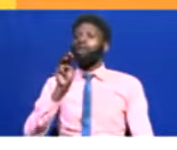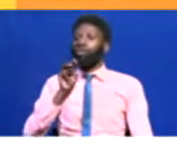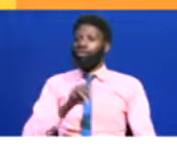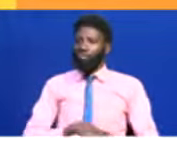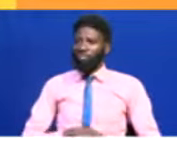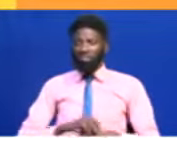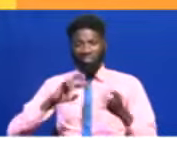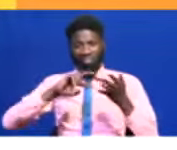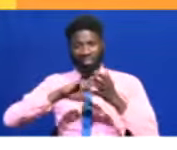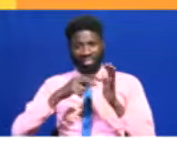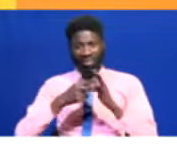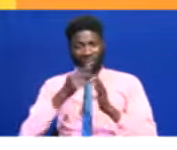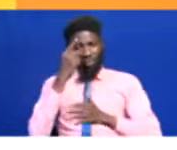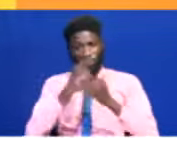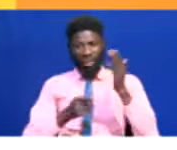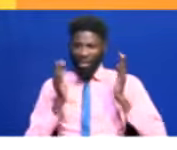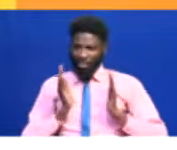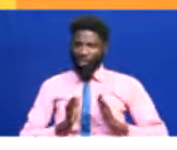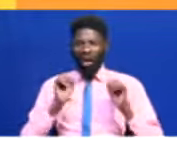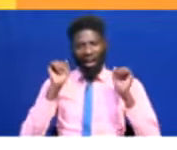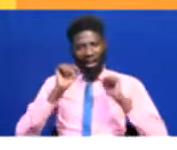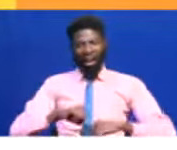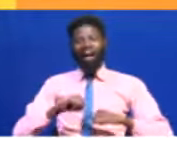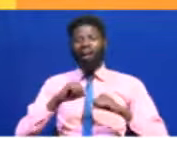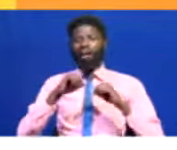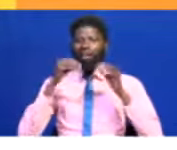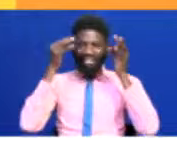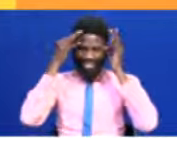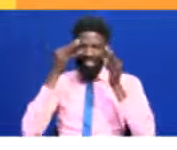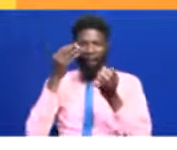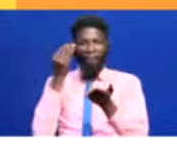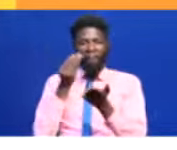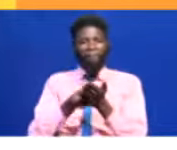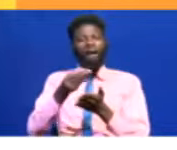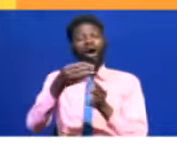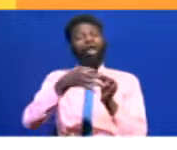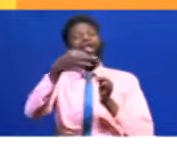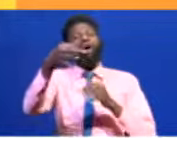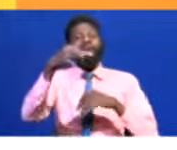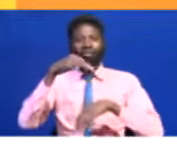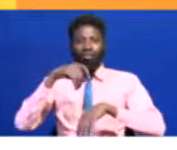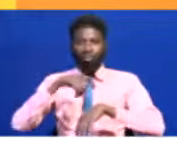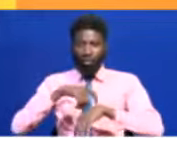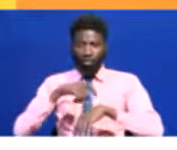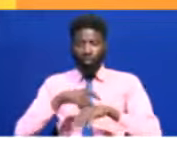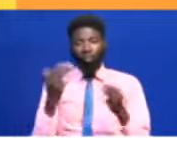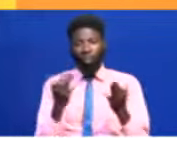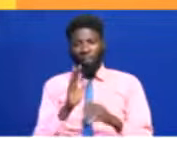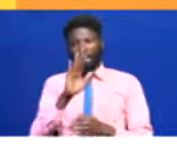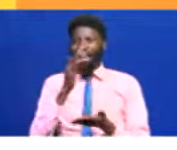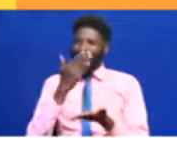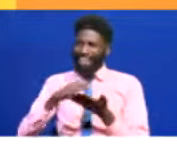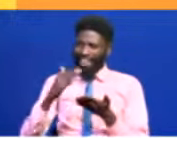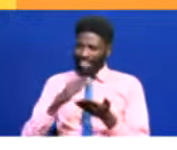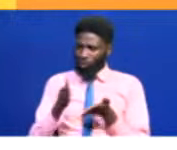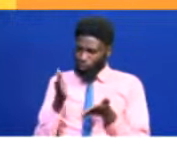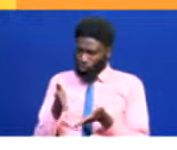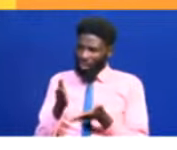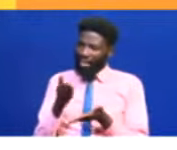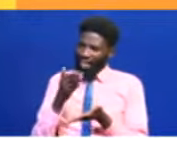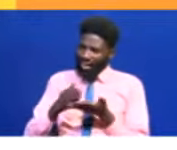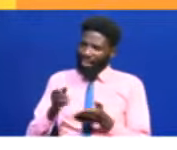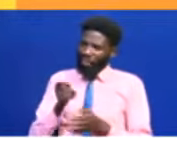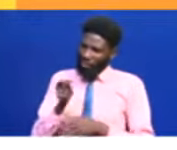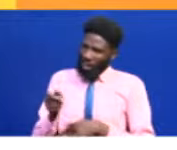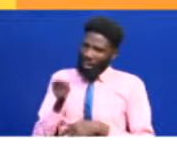one can choose for a long-term purchase scheme where the rent you are paying today, you can be